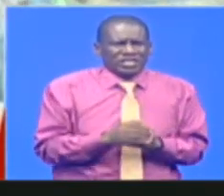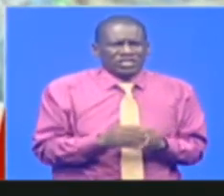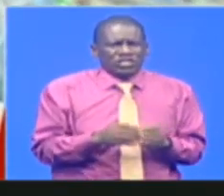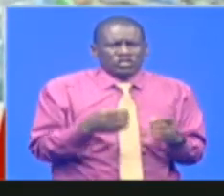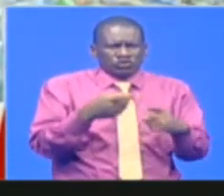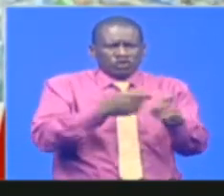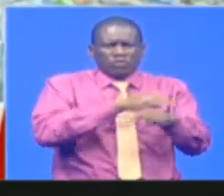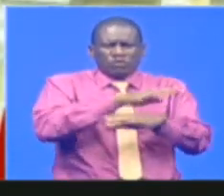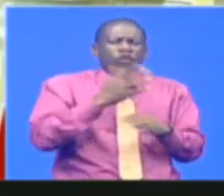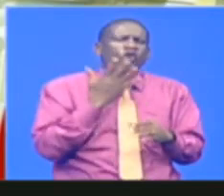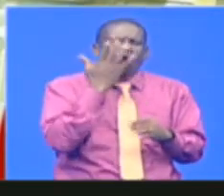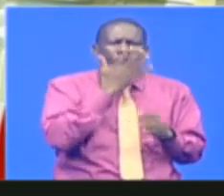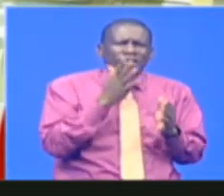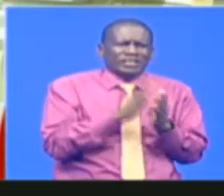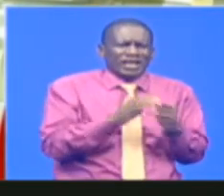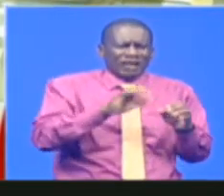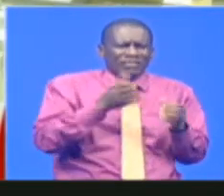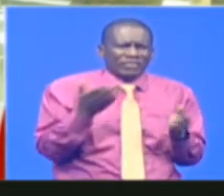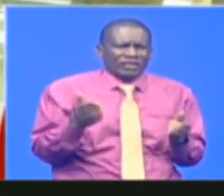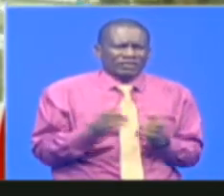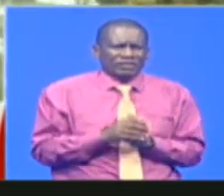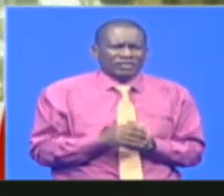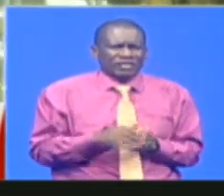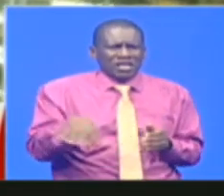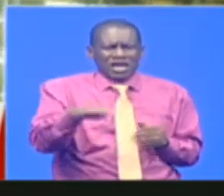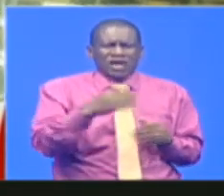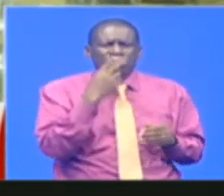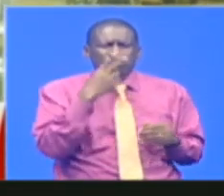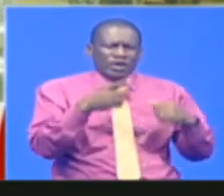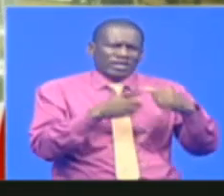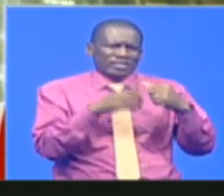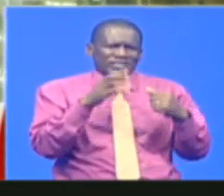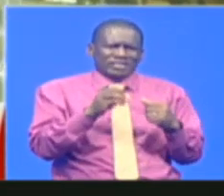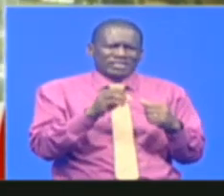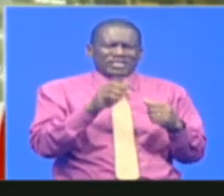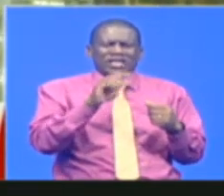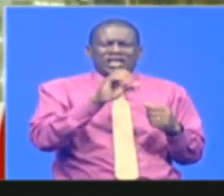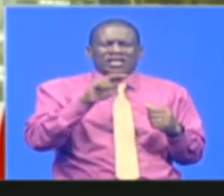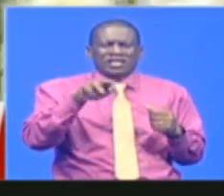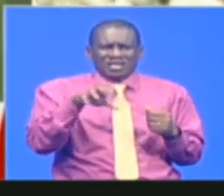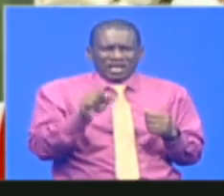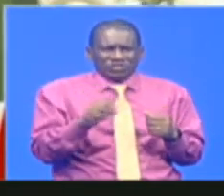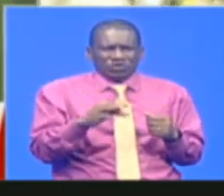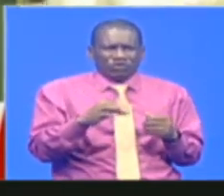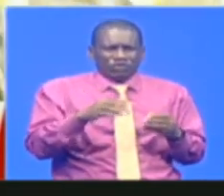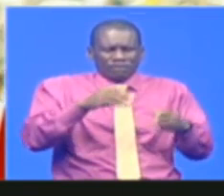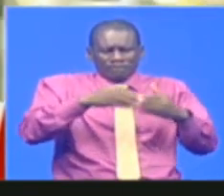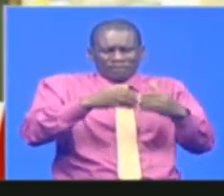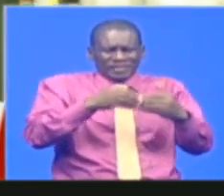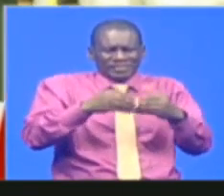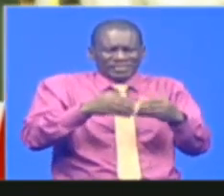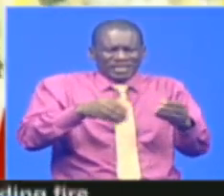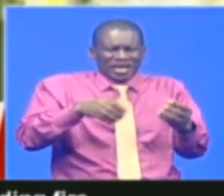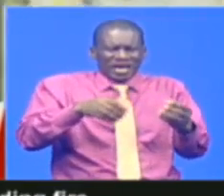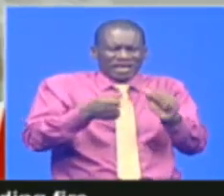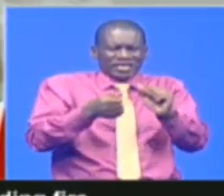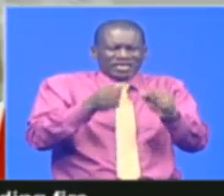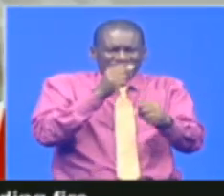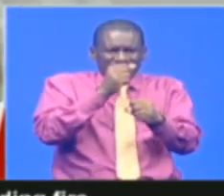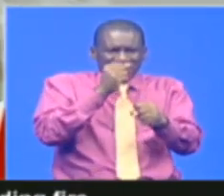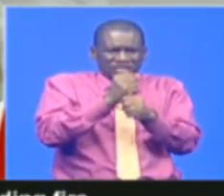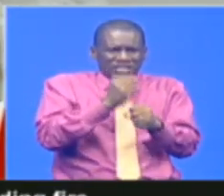remove oils and glues. About 260 tons of plastic is recycled every month, made into useful products